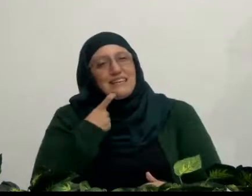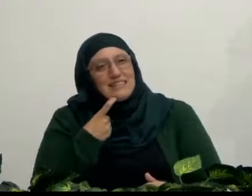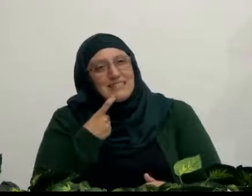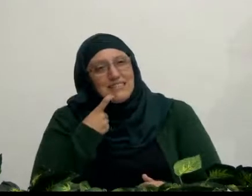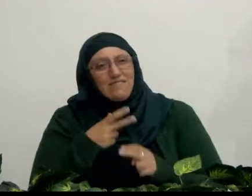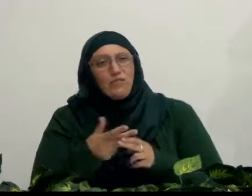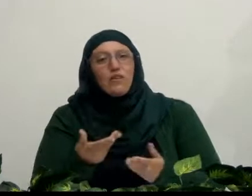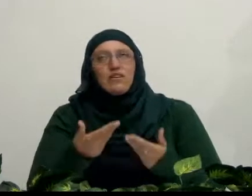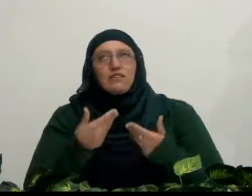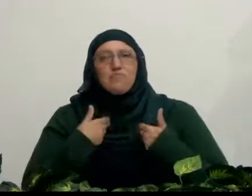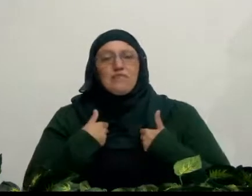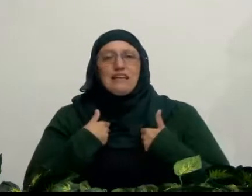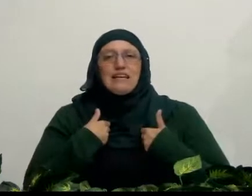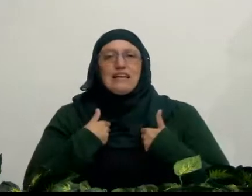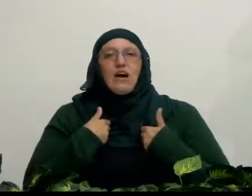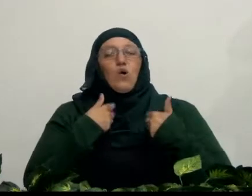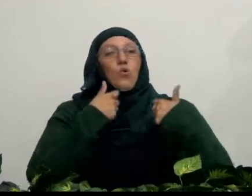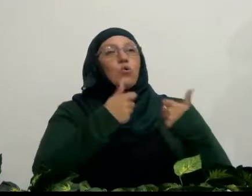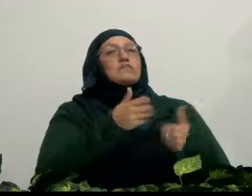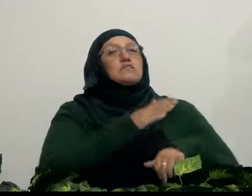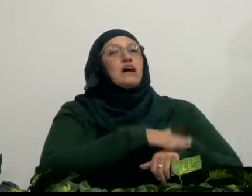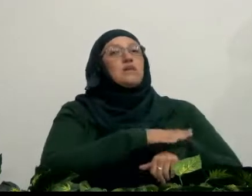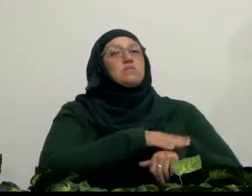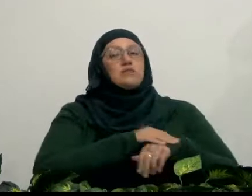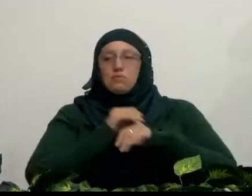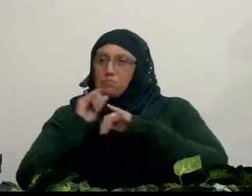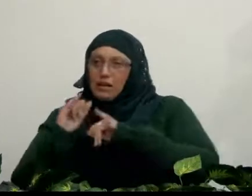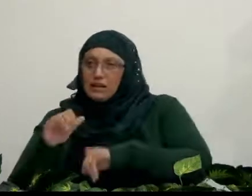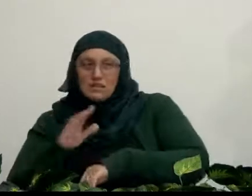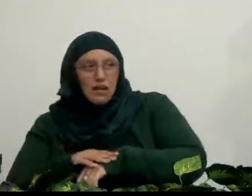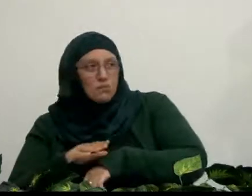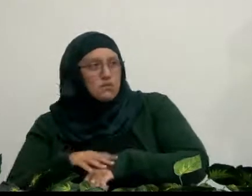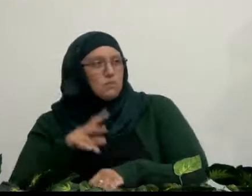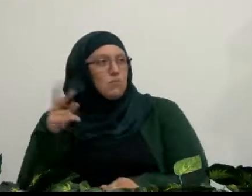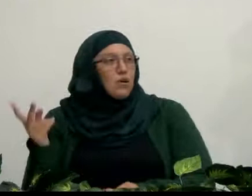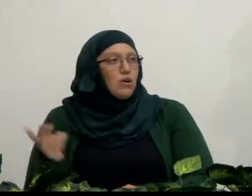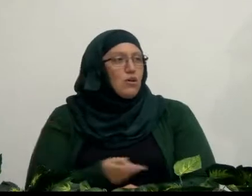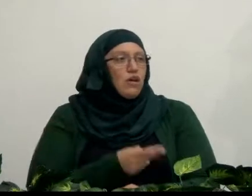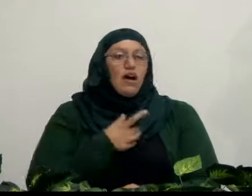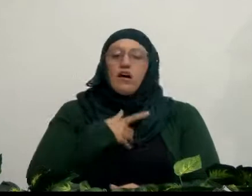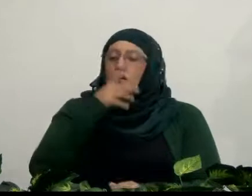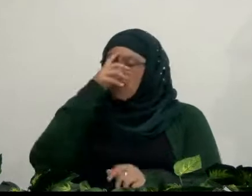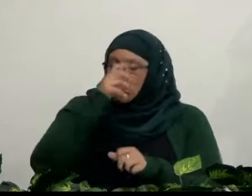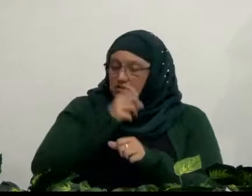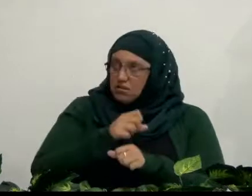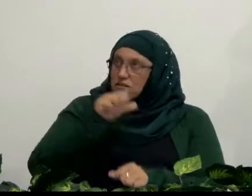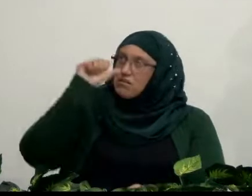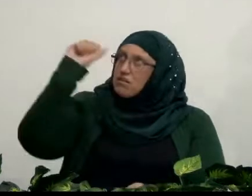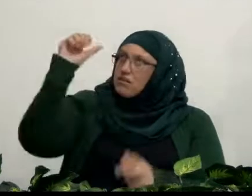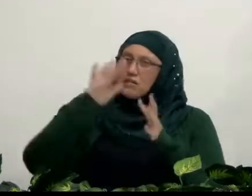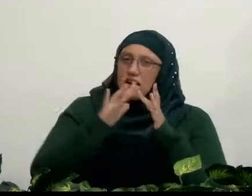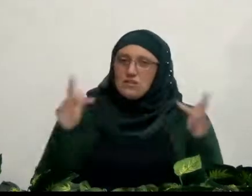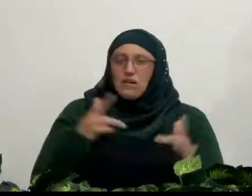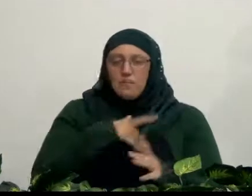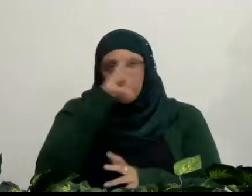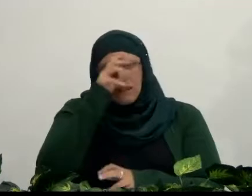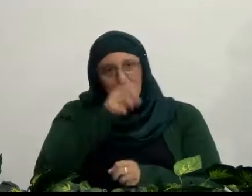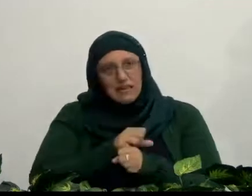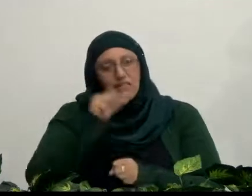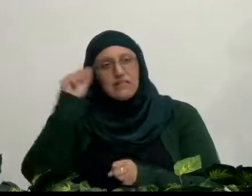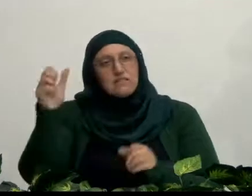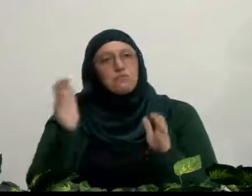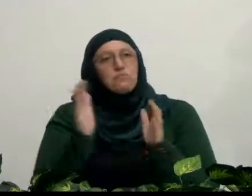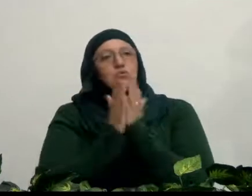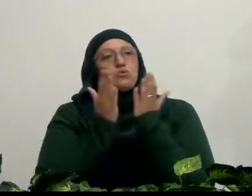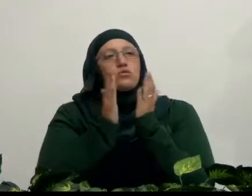in hardship and in prosperity. And I believe in him, in his angels, in his books and messages. I